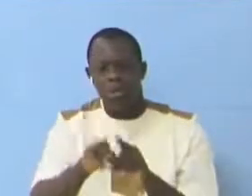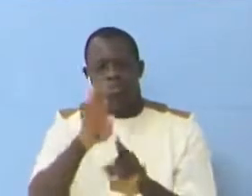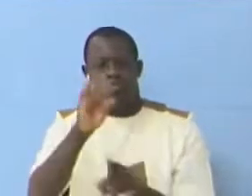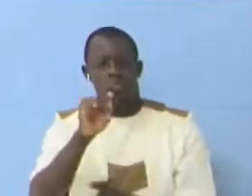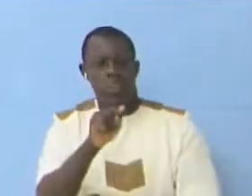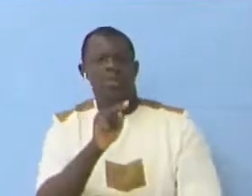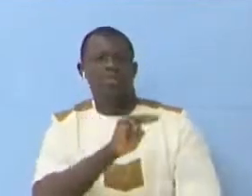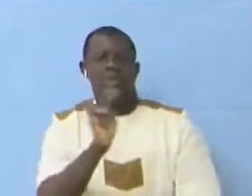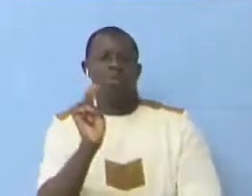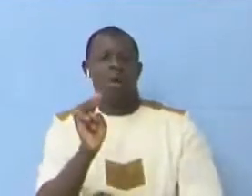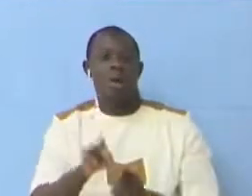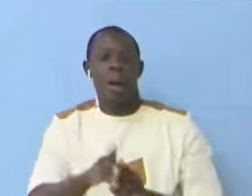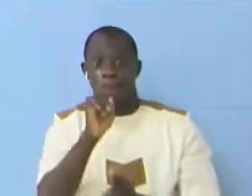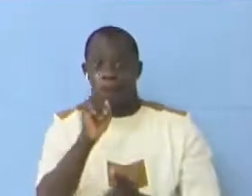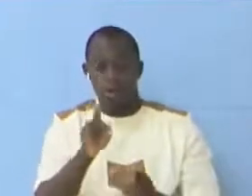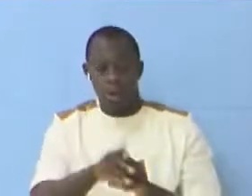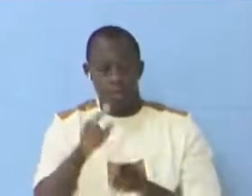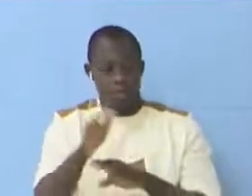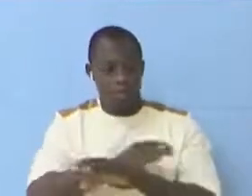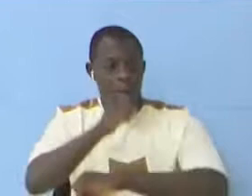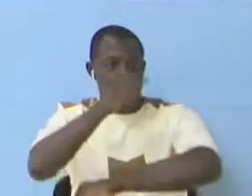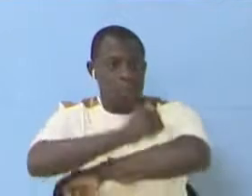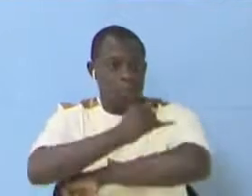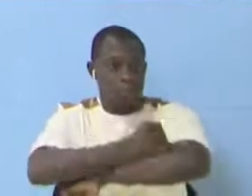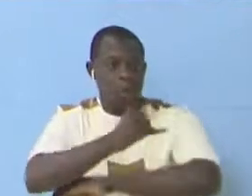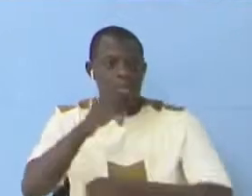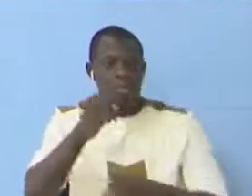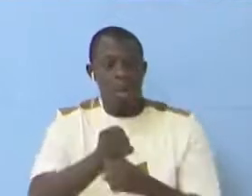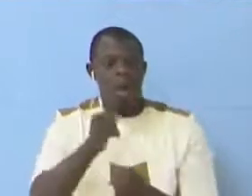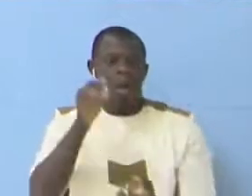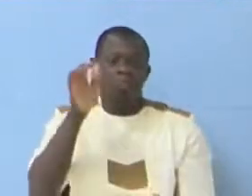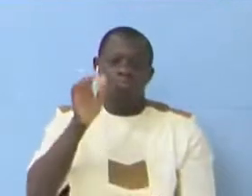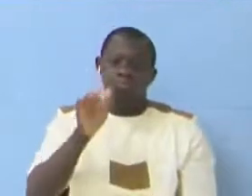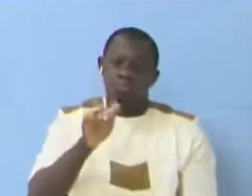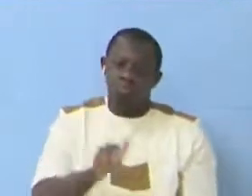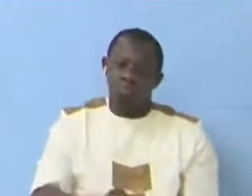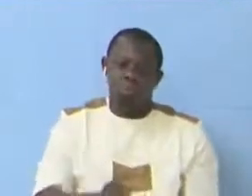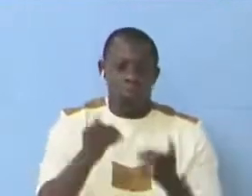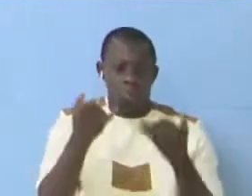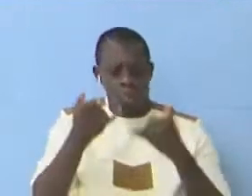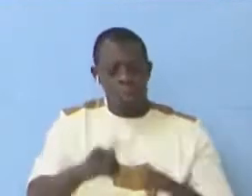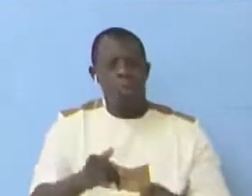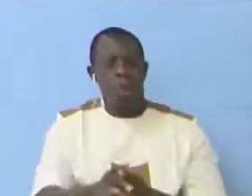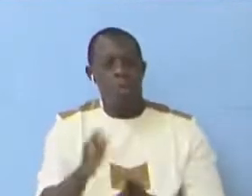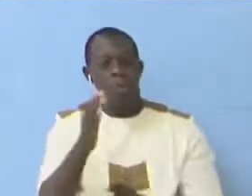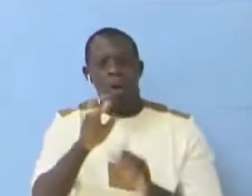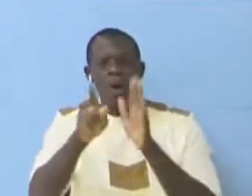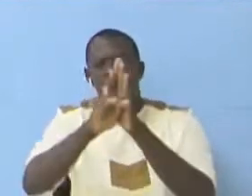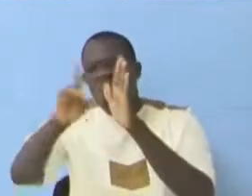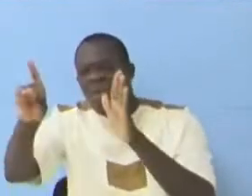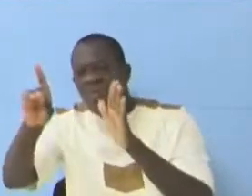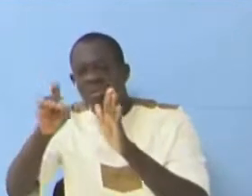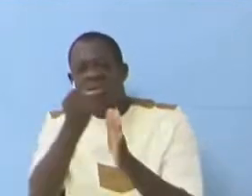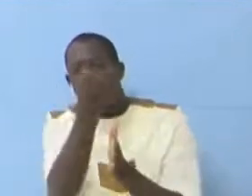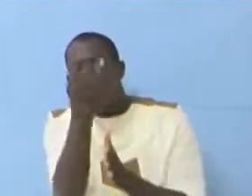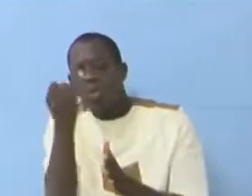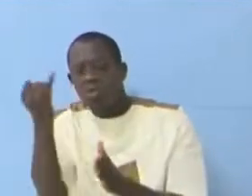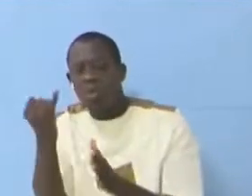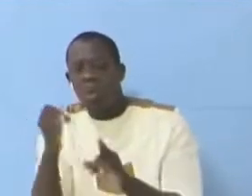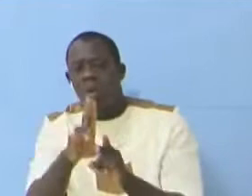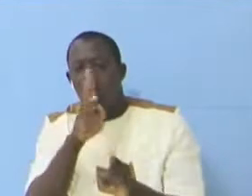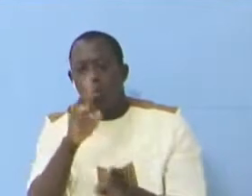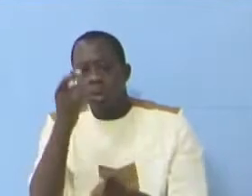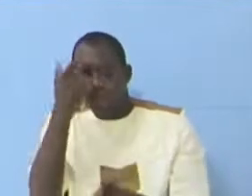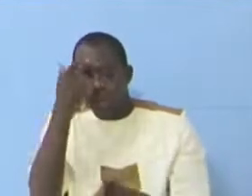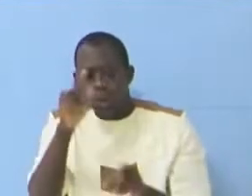itself became reduced to one which could be hired by private individuals to do their own bidding. waa NIA yëpp